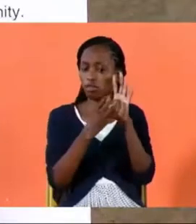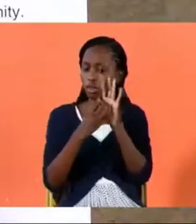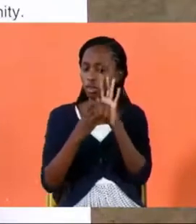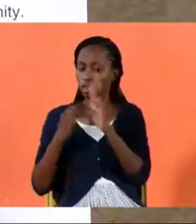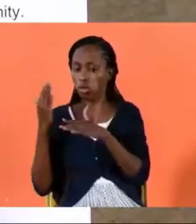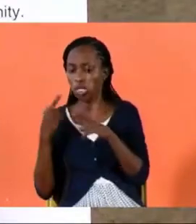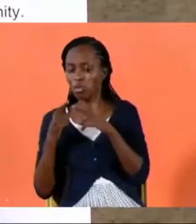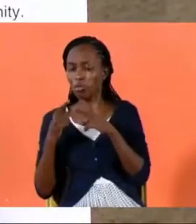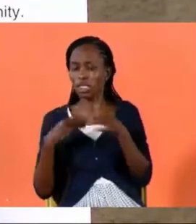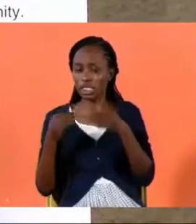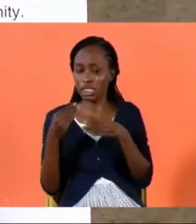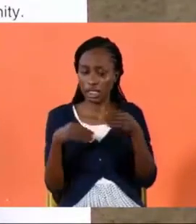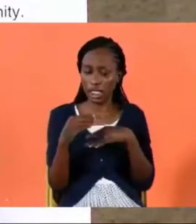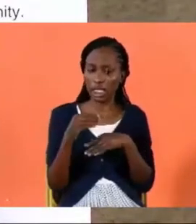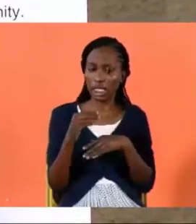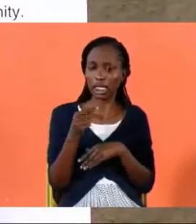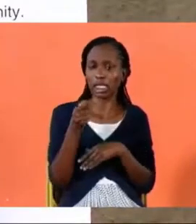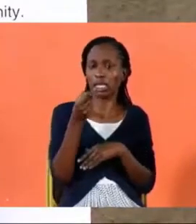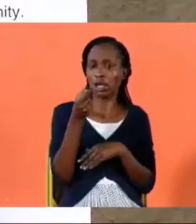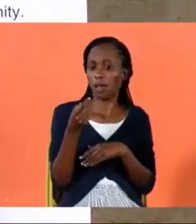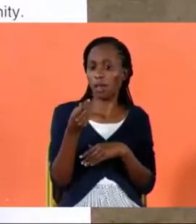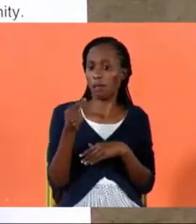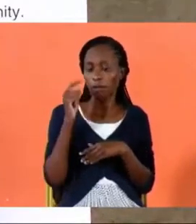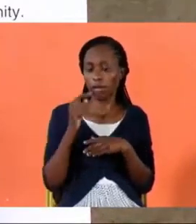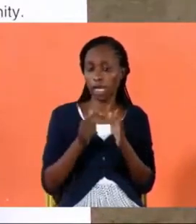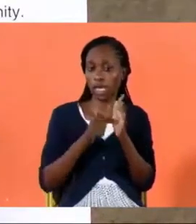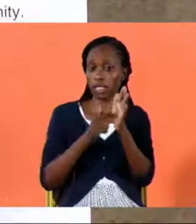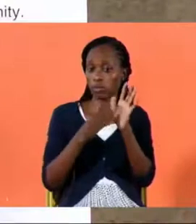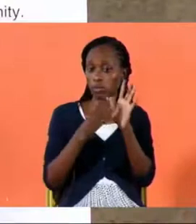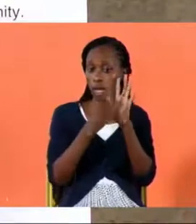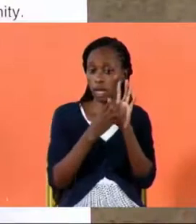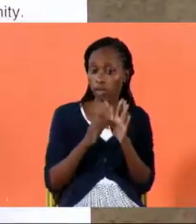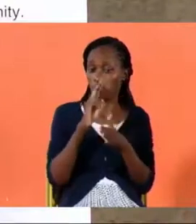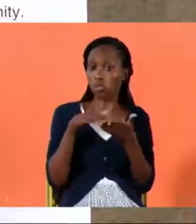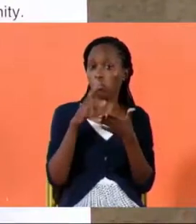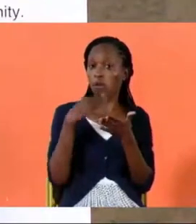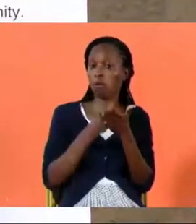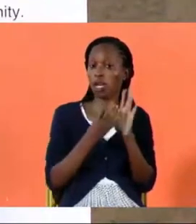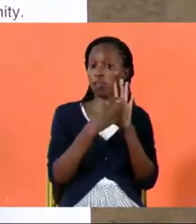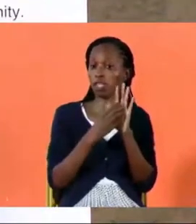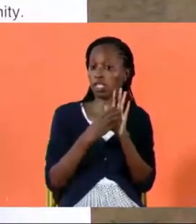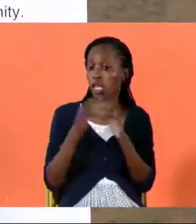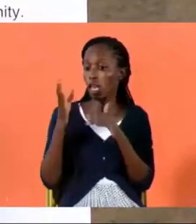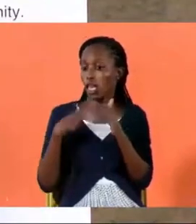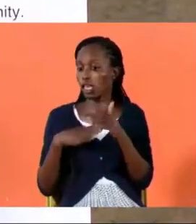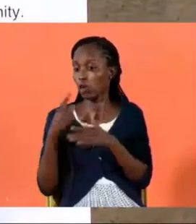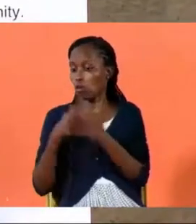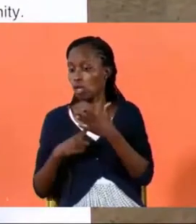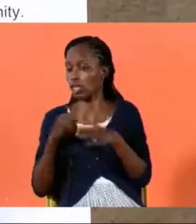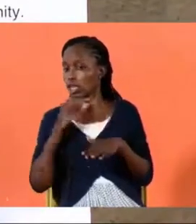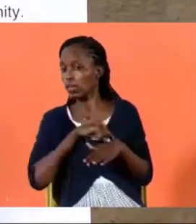sales in its balance sheet, the advertising budget is three times the amount of the sales, you start asking yourself these questions.